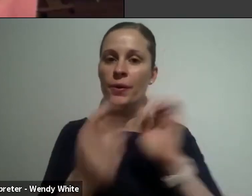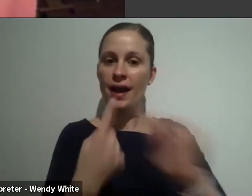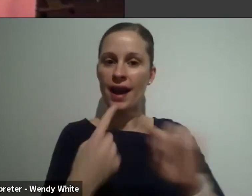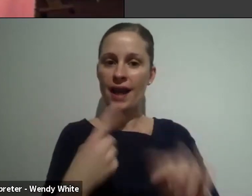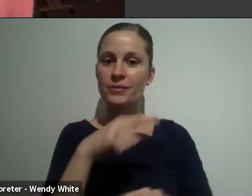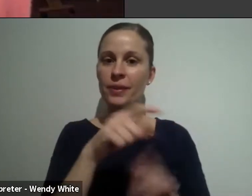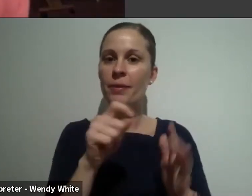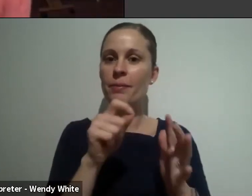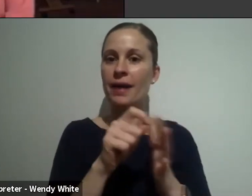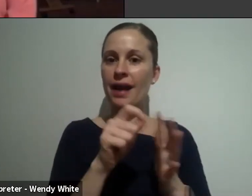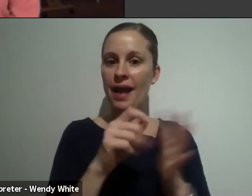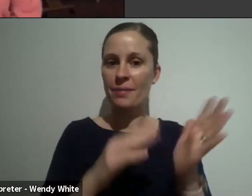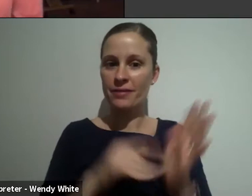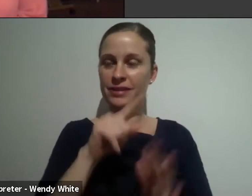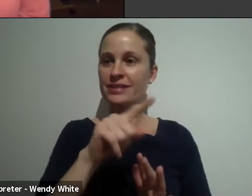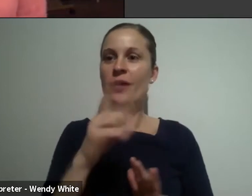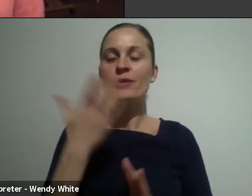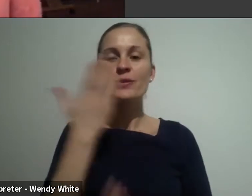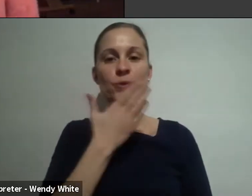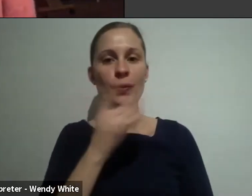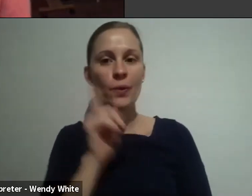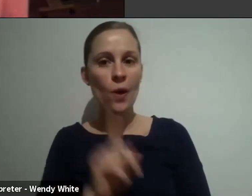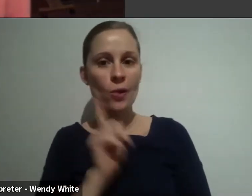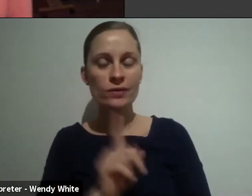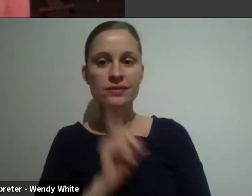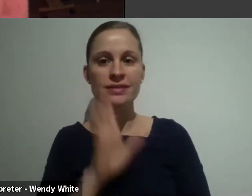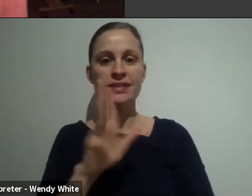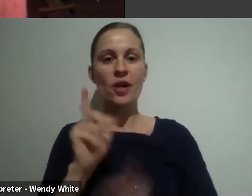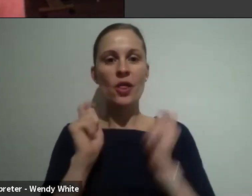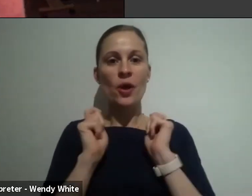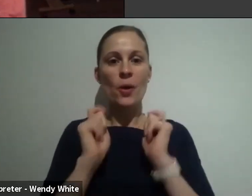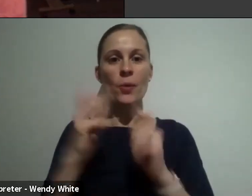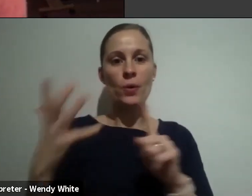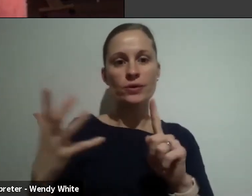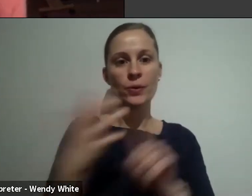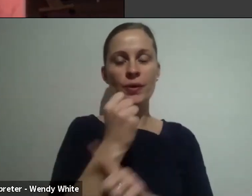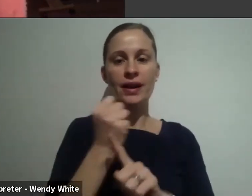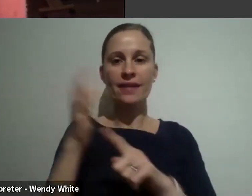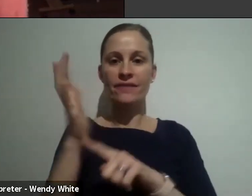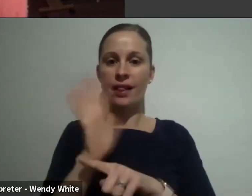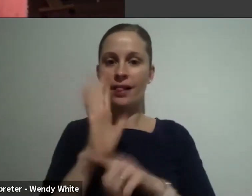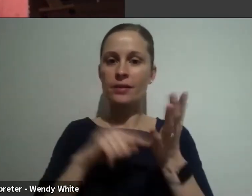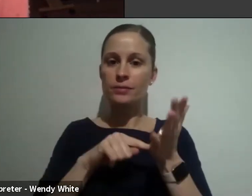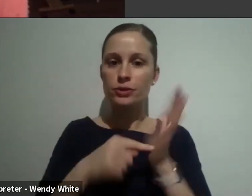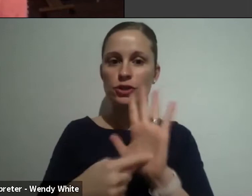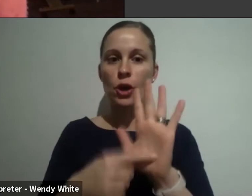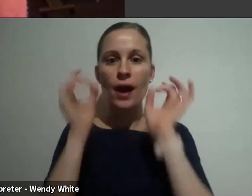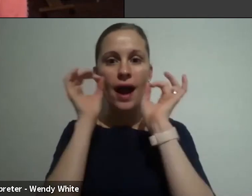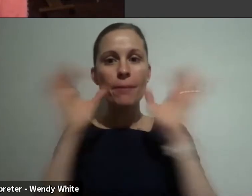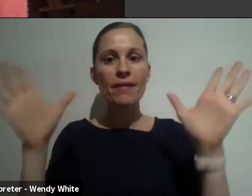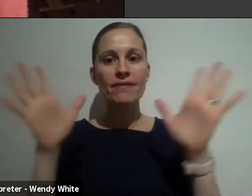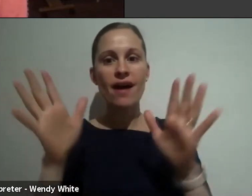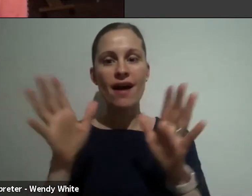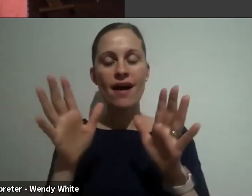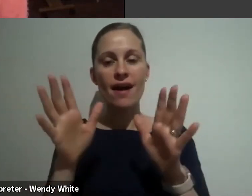Las Niñas, Schoolgirls, the award-winning film showing at AMPLIFY Festival as part of AMPLIFY Festival,